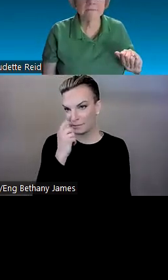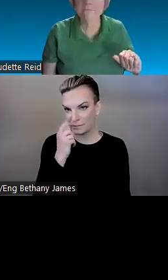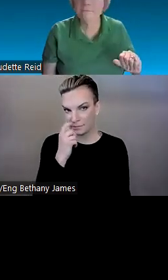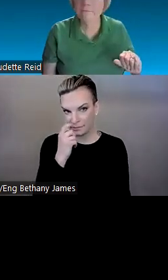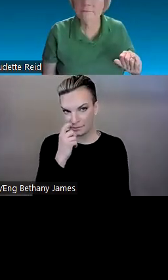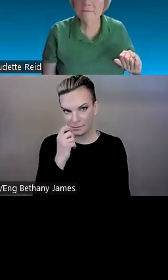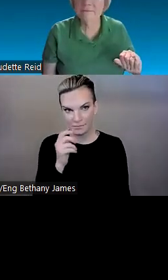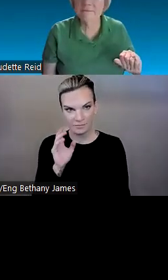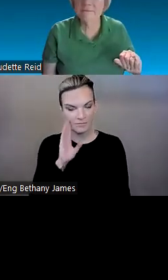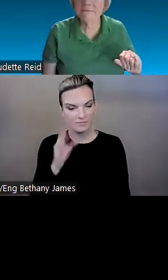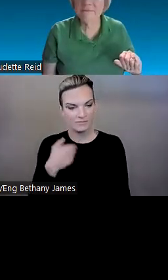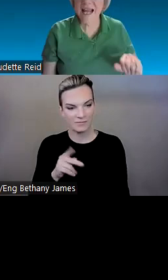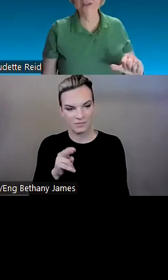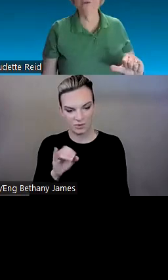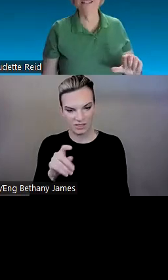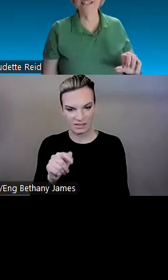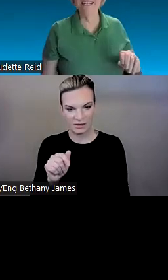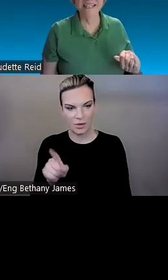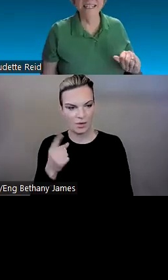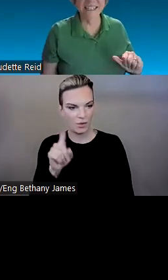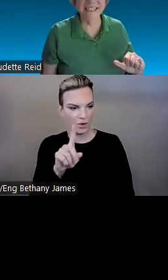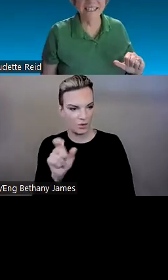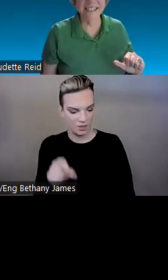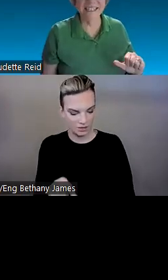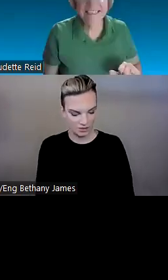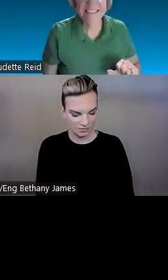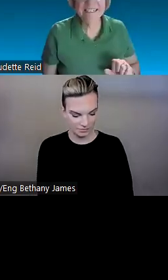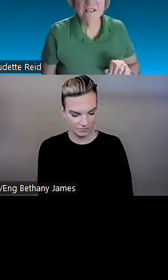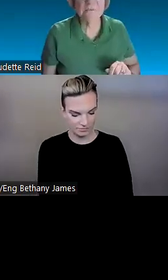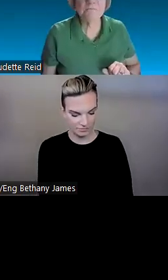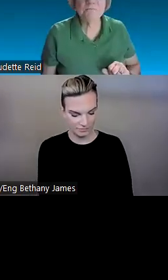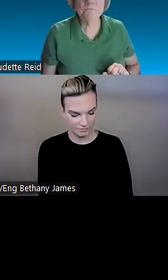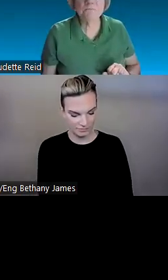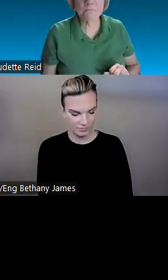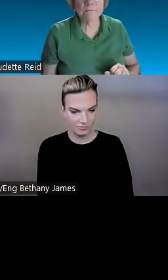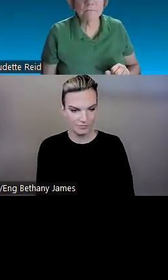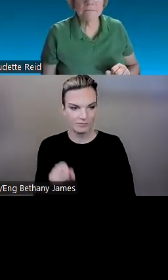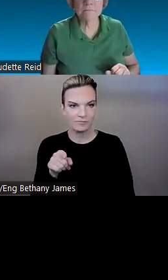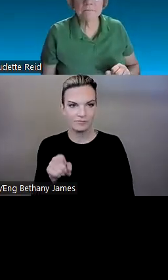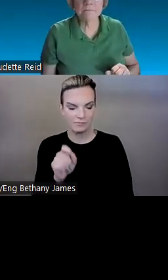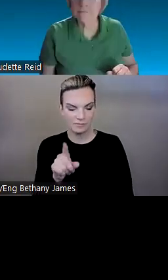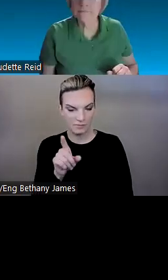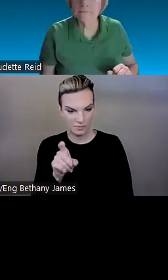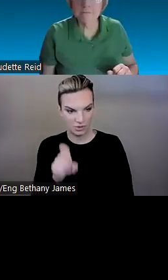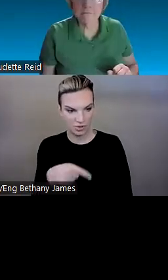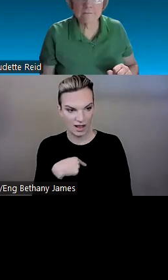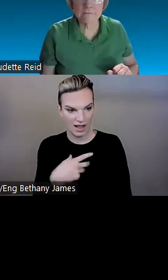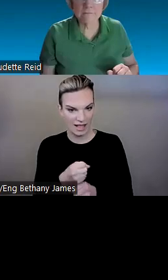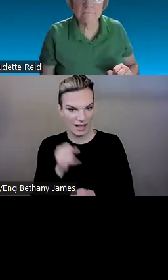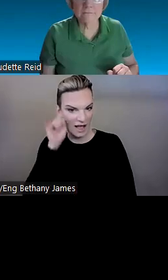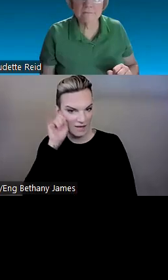Hi, Claudette. This is Krista. There's only one Krista. question in there. Rochelle is asking, should I get an iPhone?